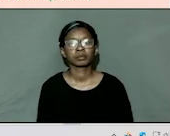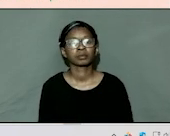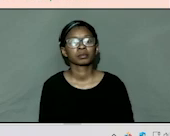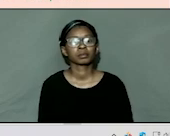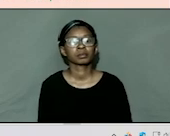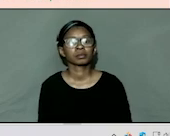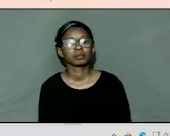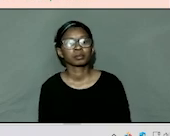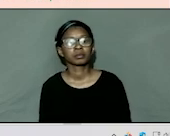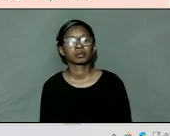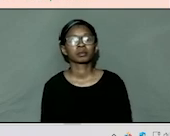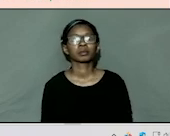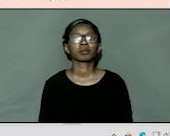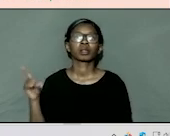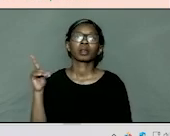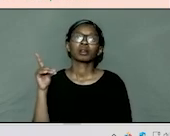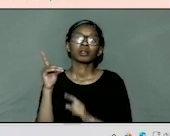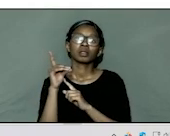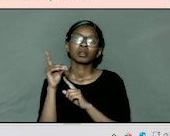Darwin.